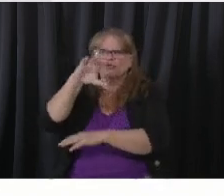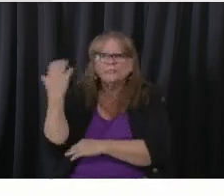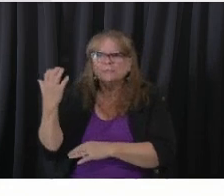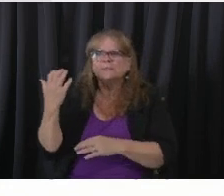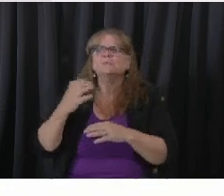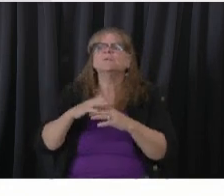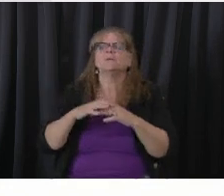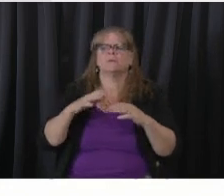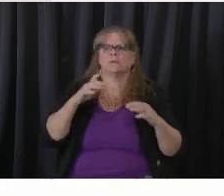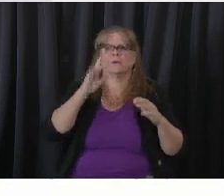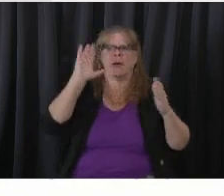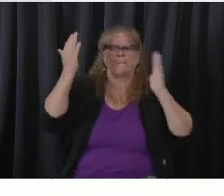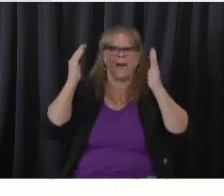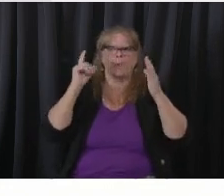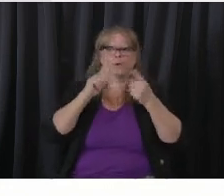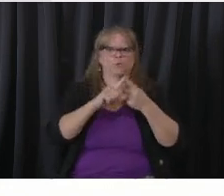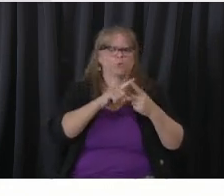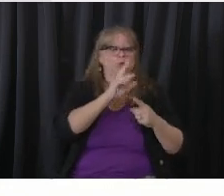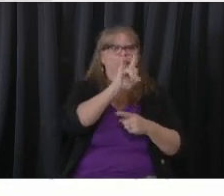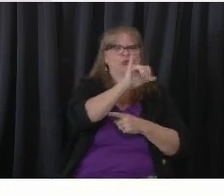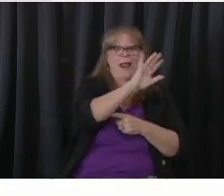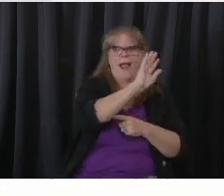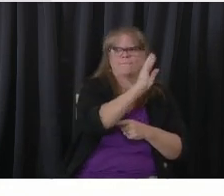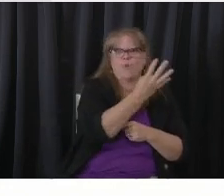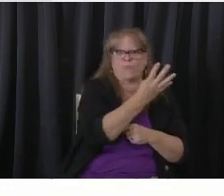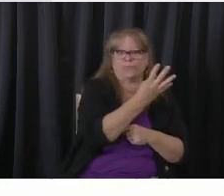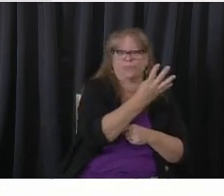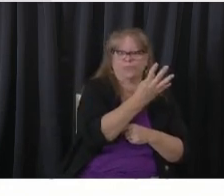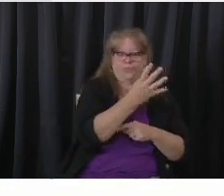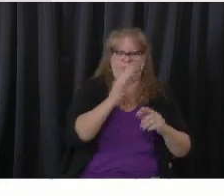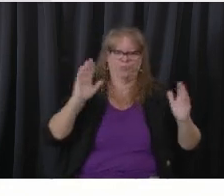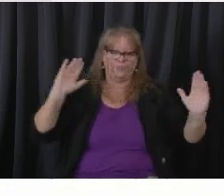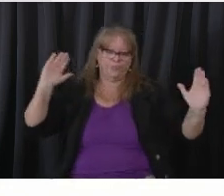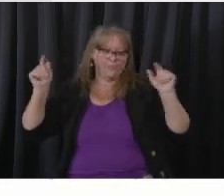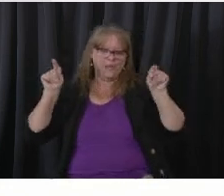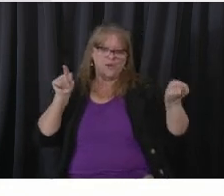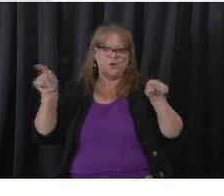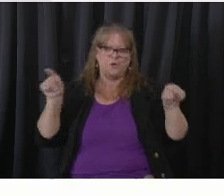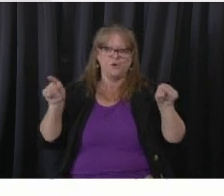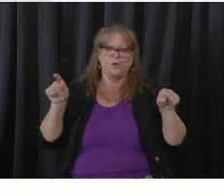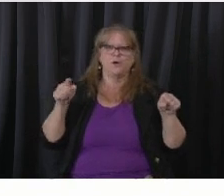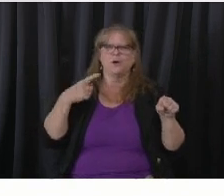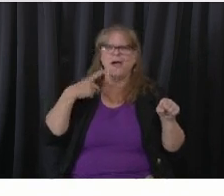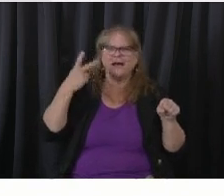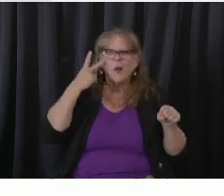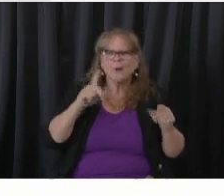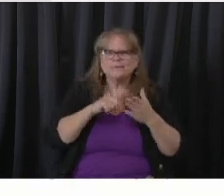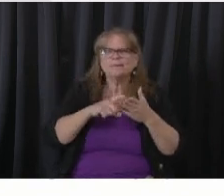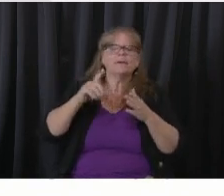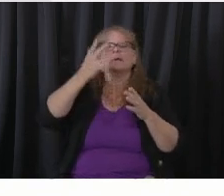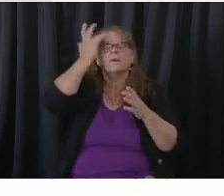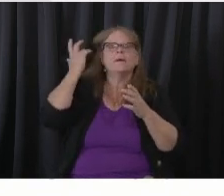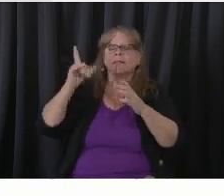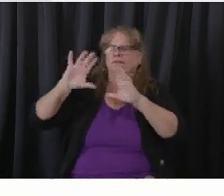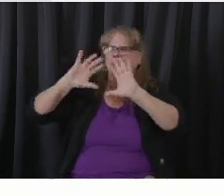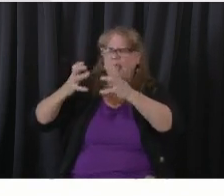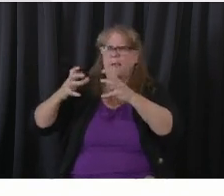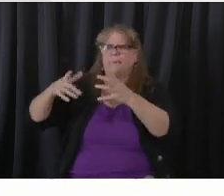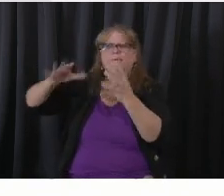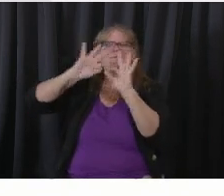see multi-generational mixing among gatherings. So we anticipate that could happen. Of course, we want all of the practices in place to try